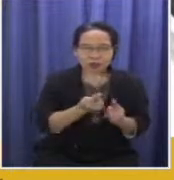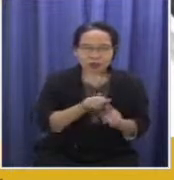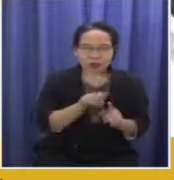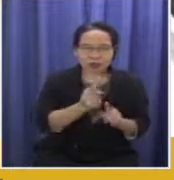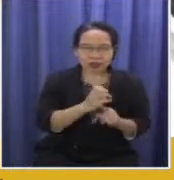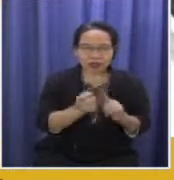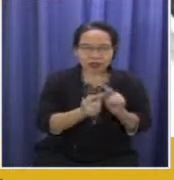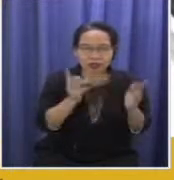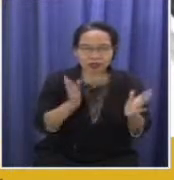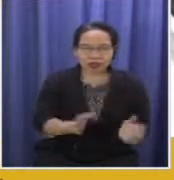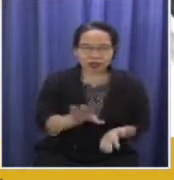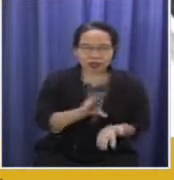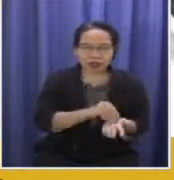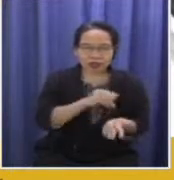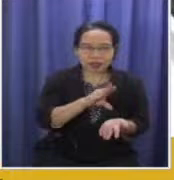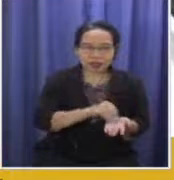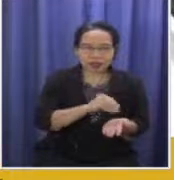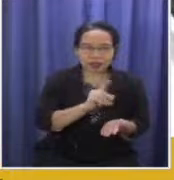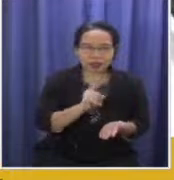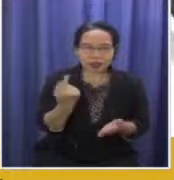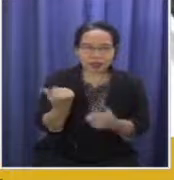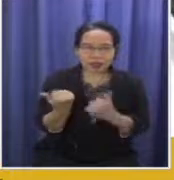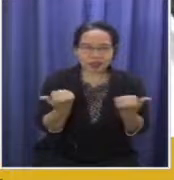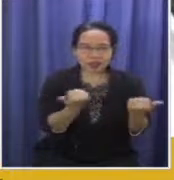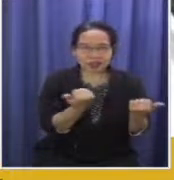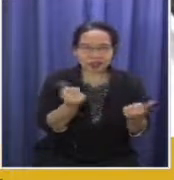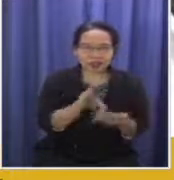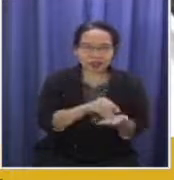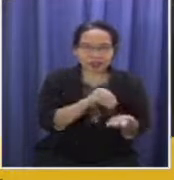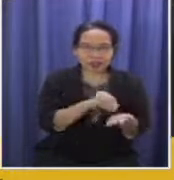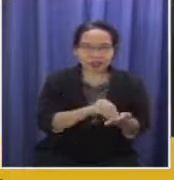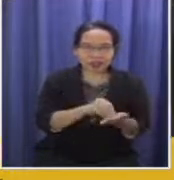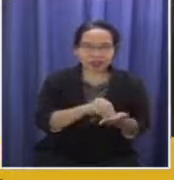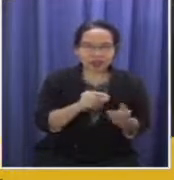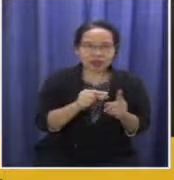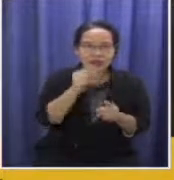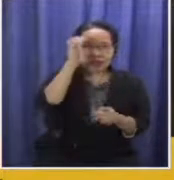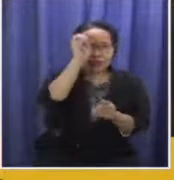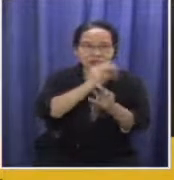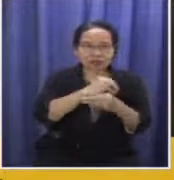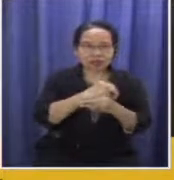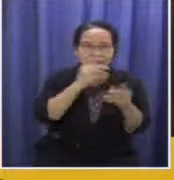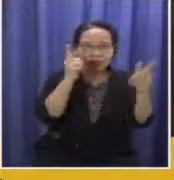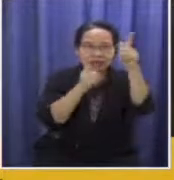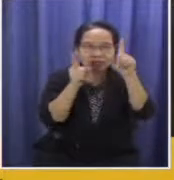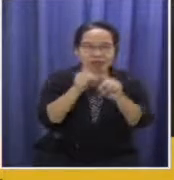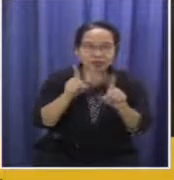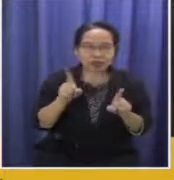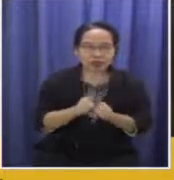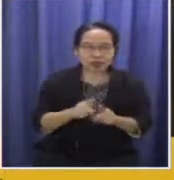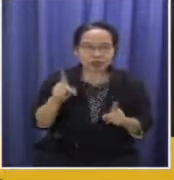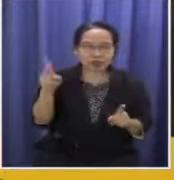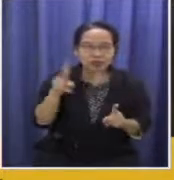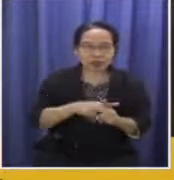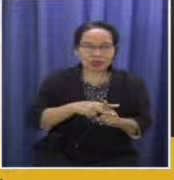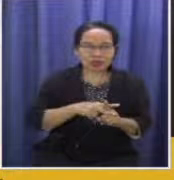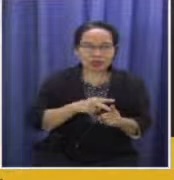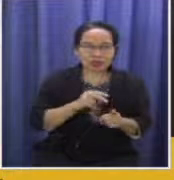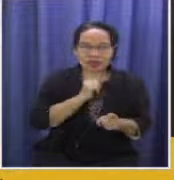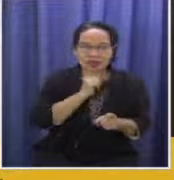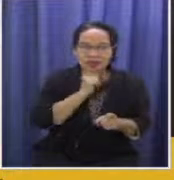of the Bible copied from one another. The word "he made the stars also" will apply or